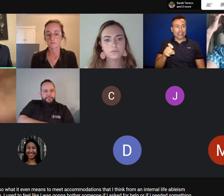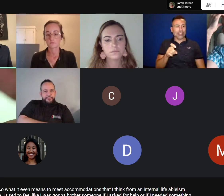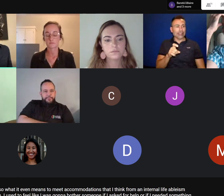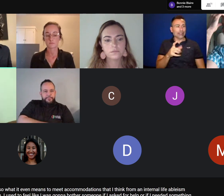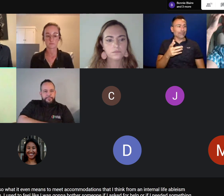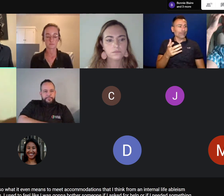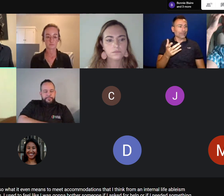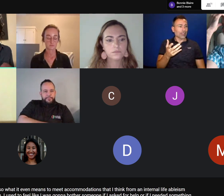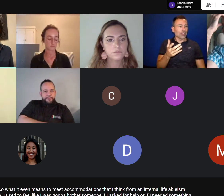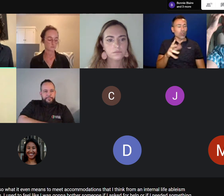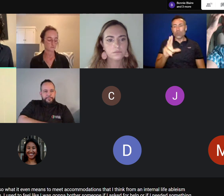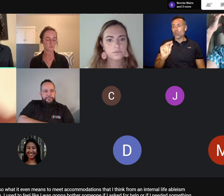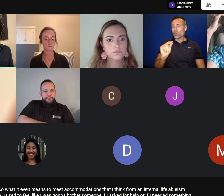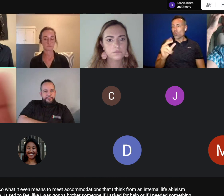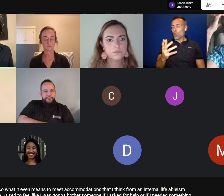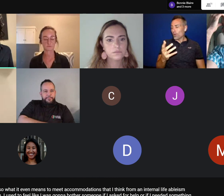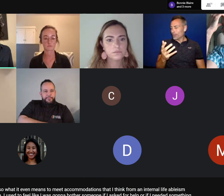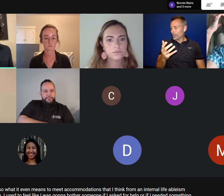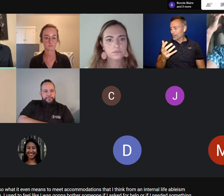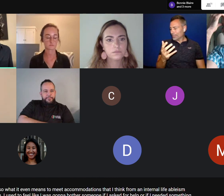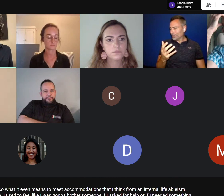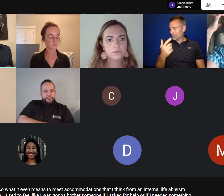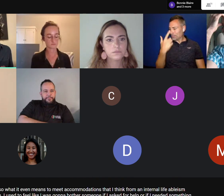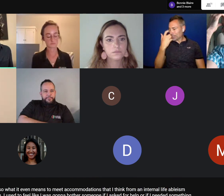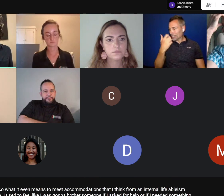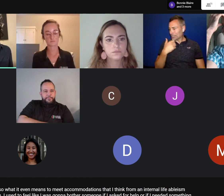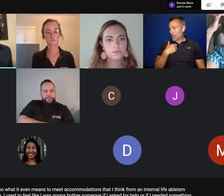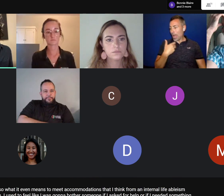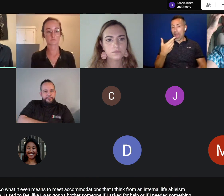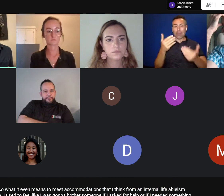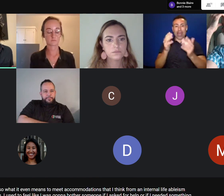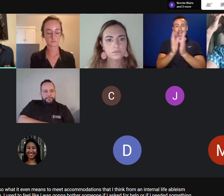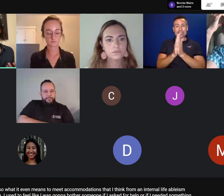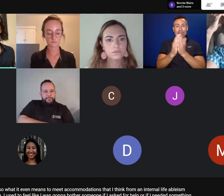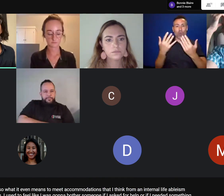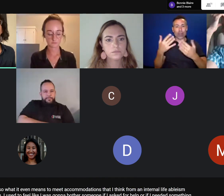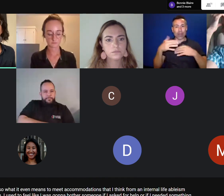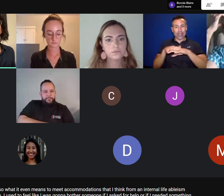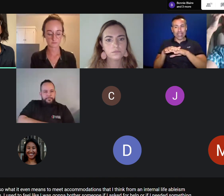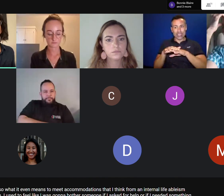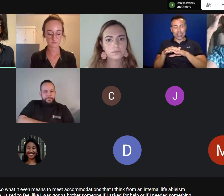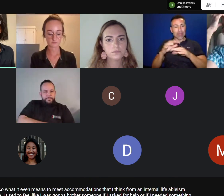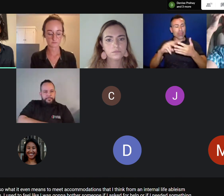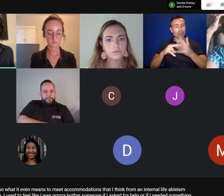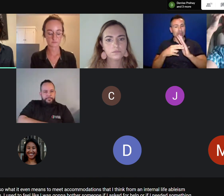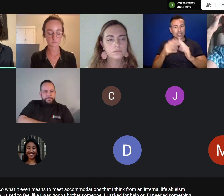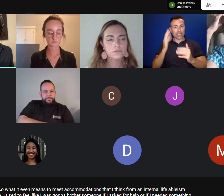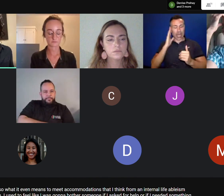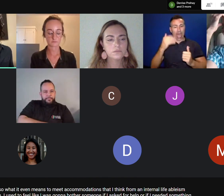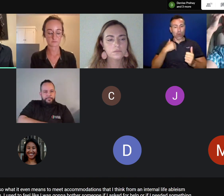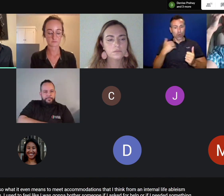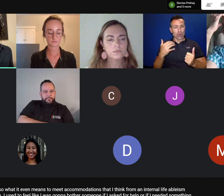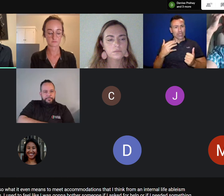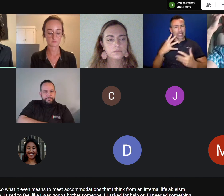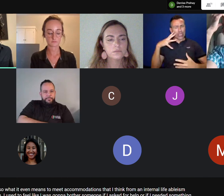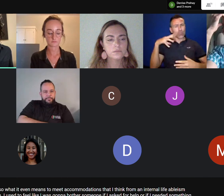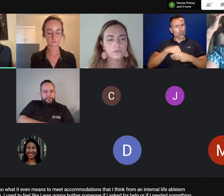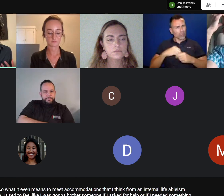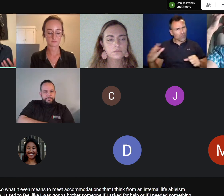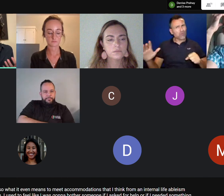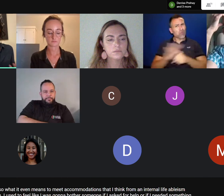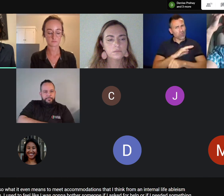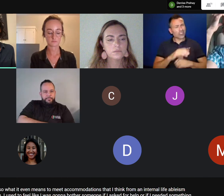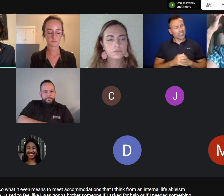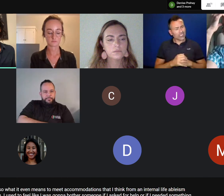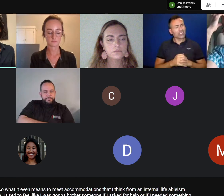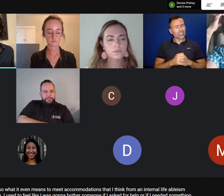that by having an accommodation, I'm included, I can add to the meeting. I